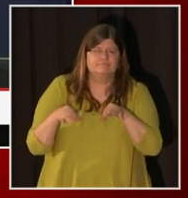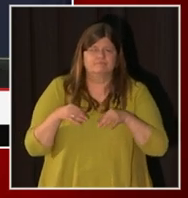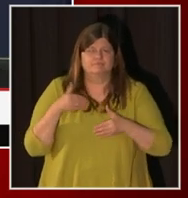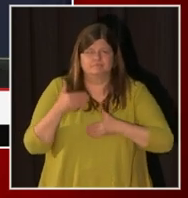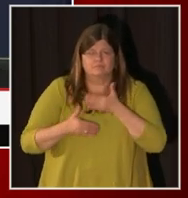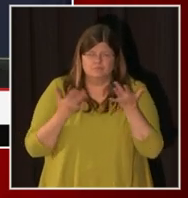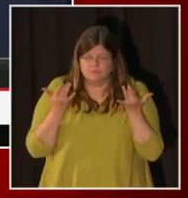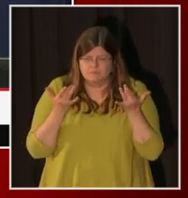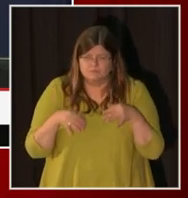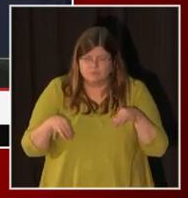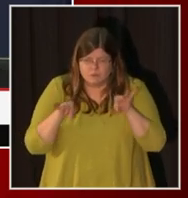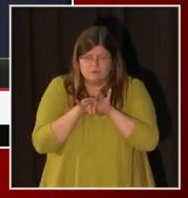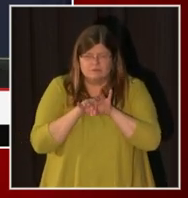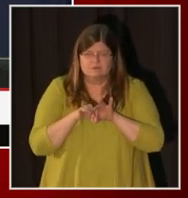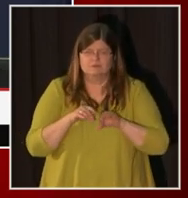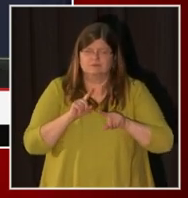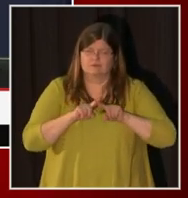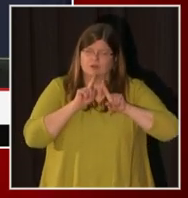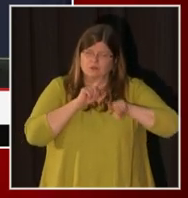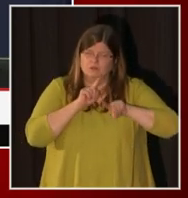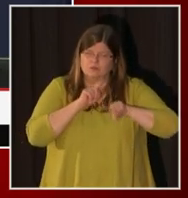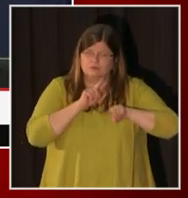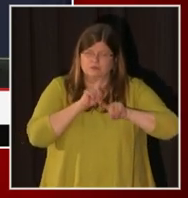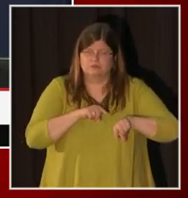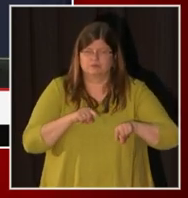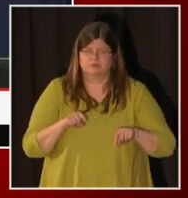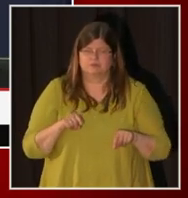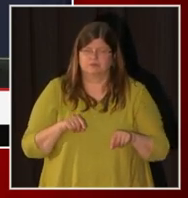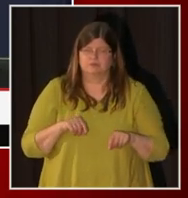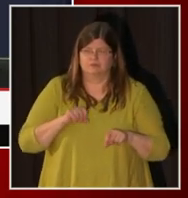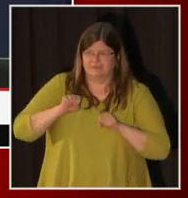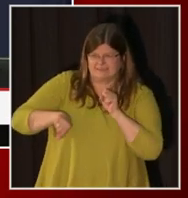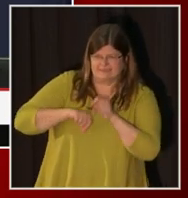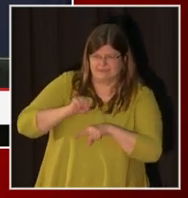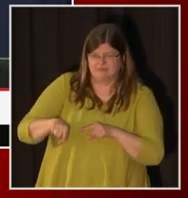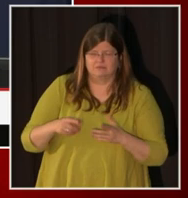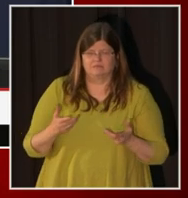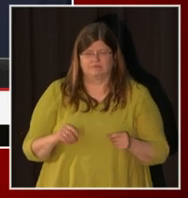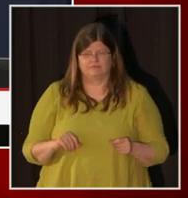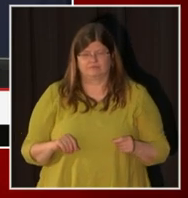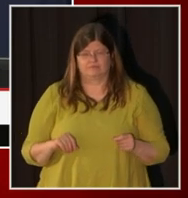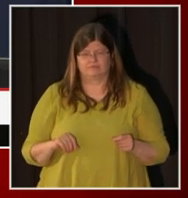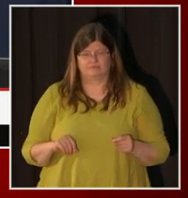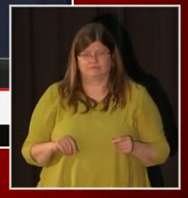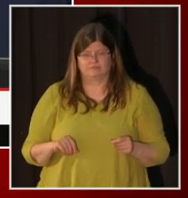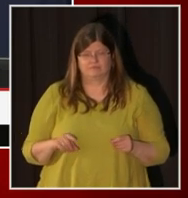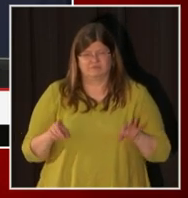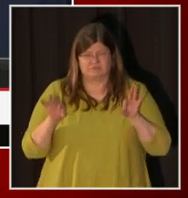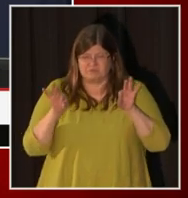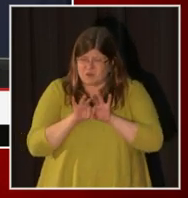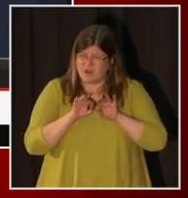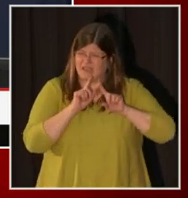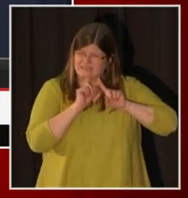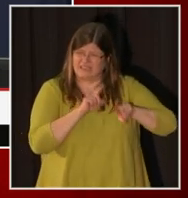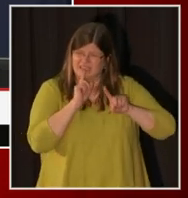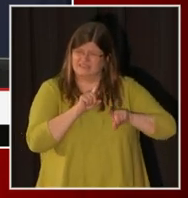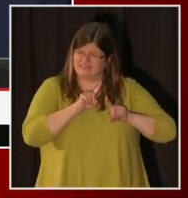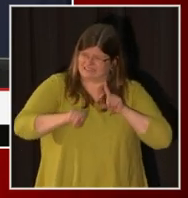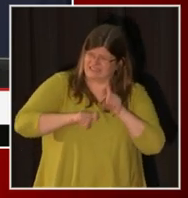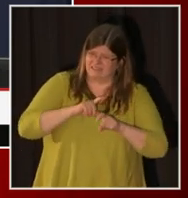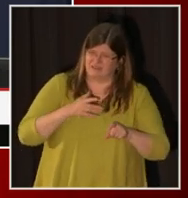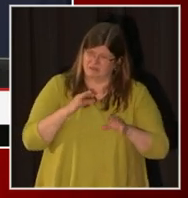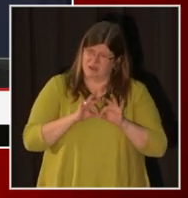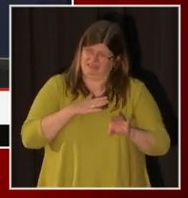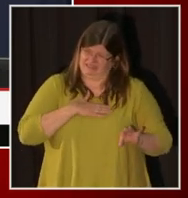importance of being responsive to the government when we're asking these questions, because it's the best way to